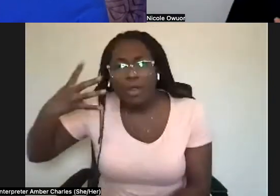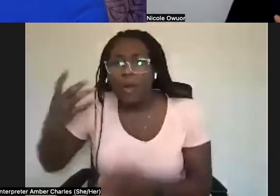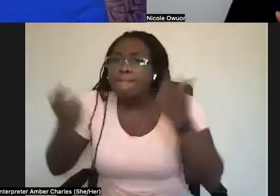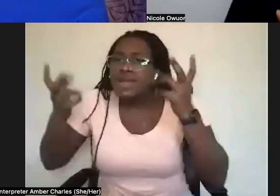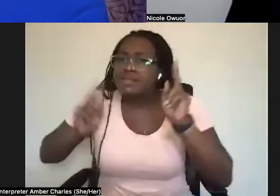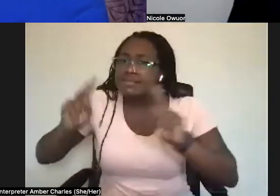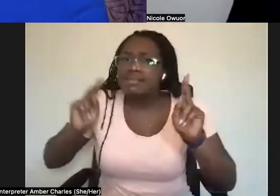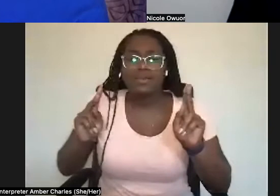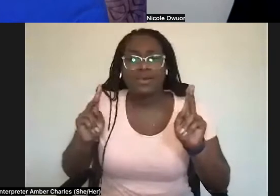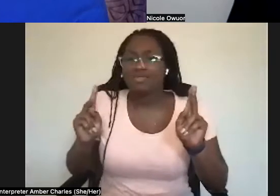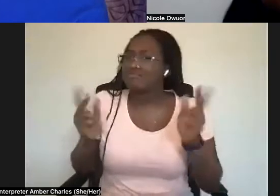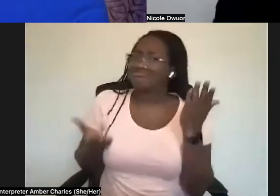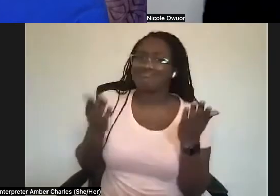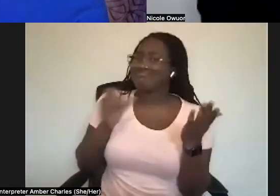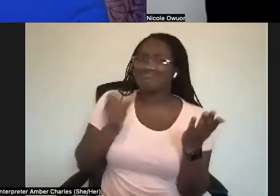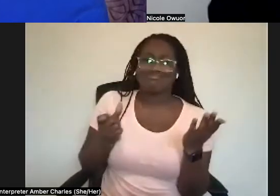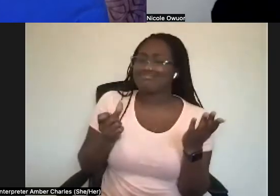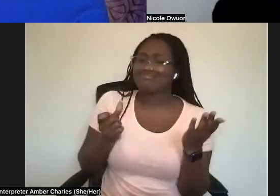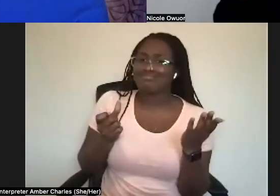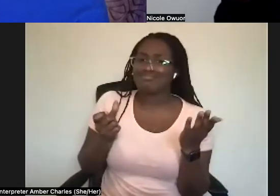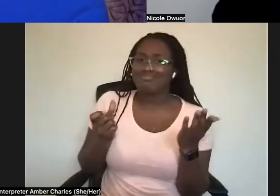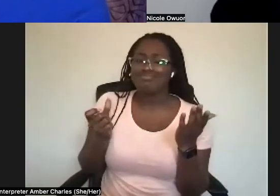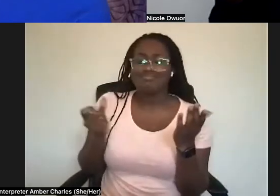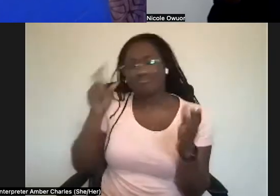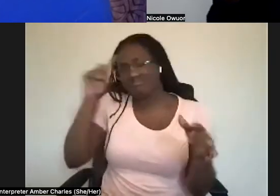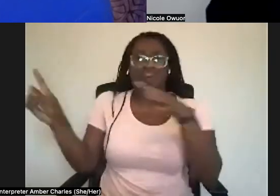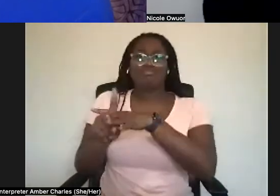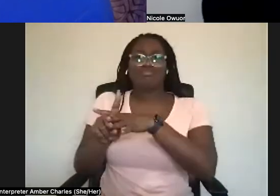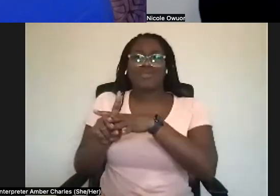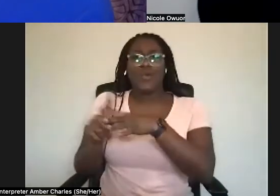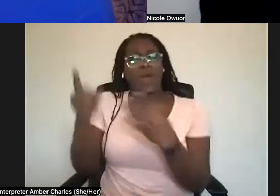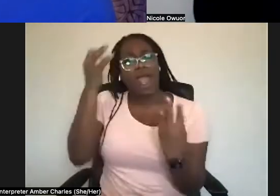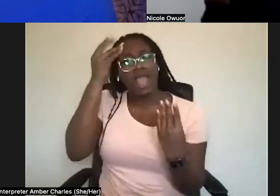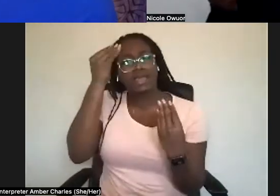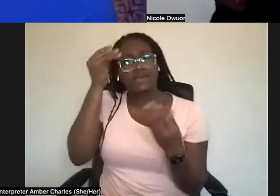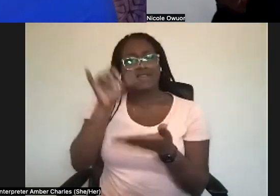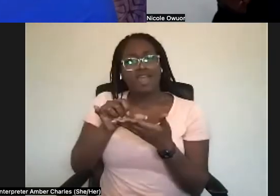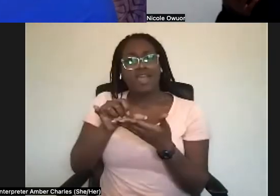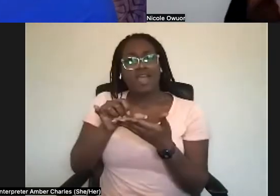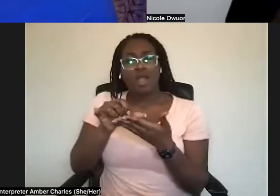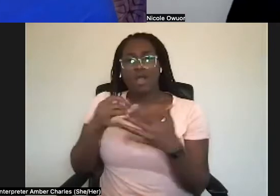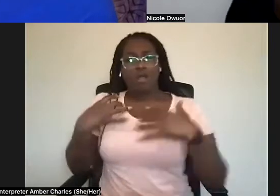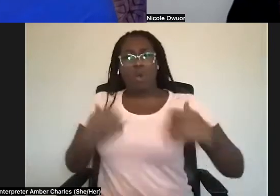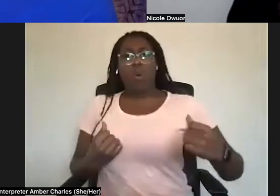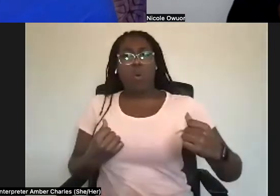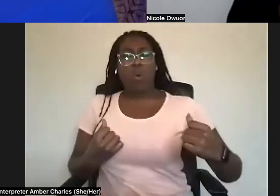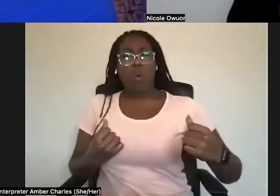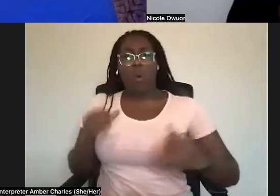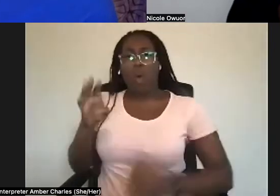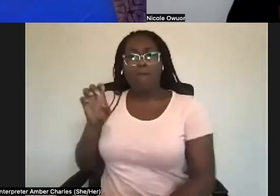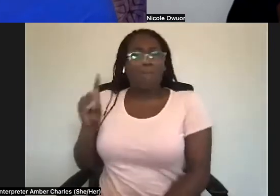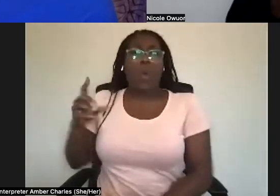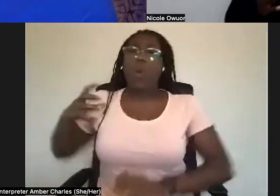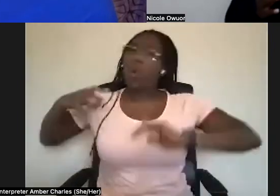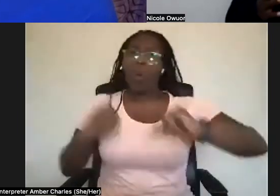not necessarily come to mind when I would think of this boldness. So the story that